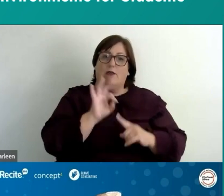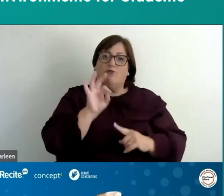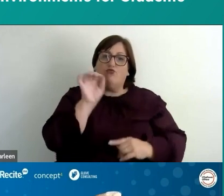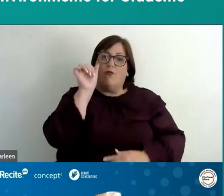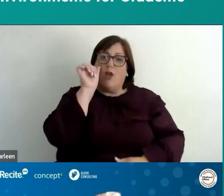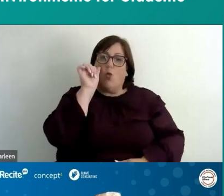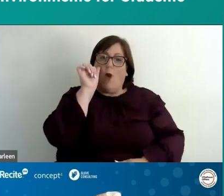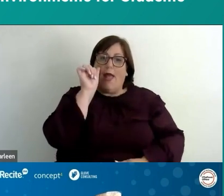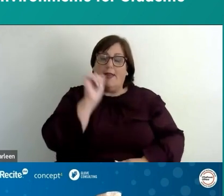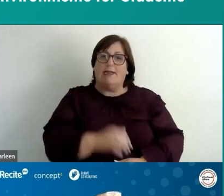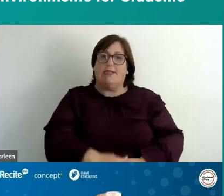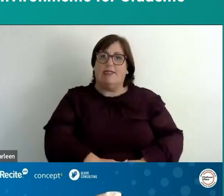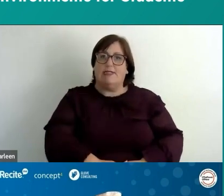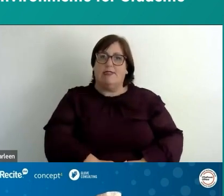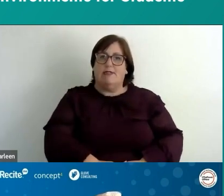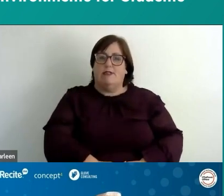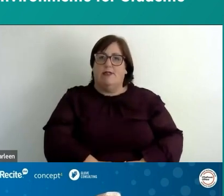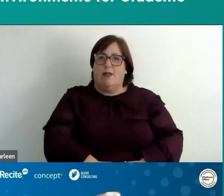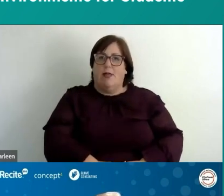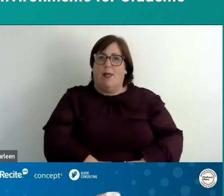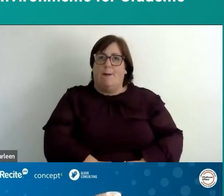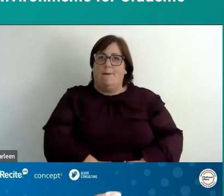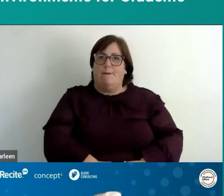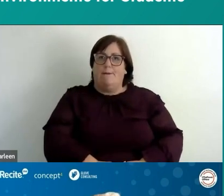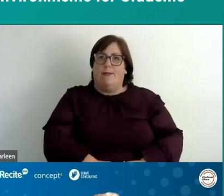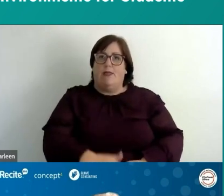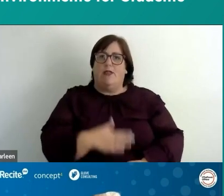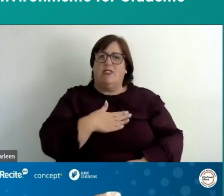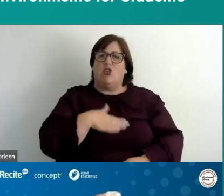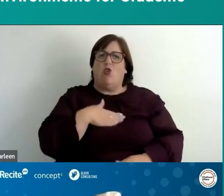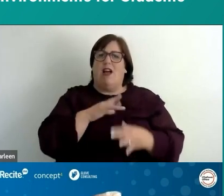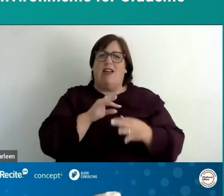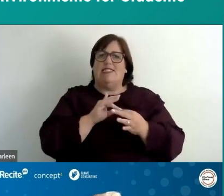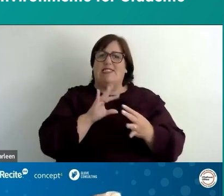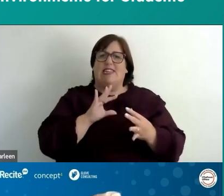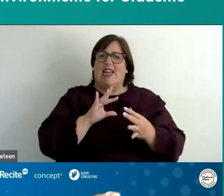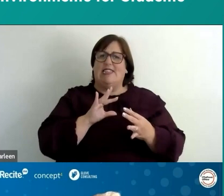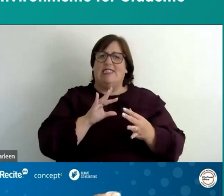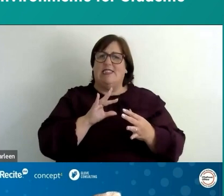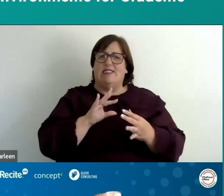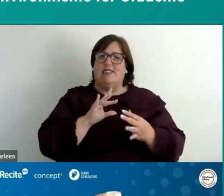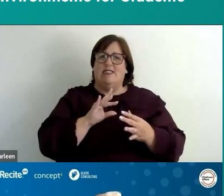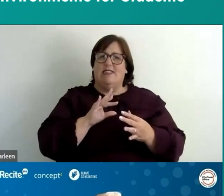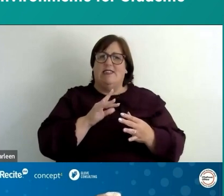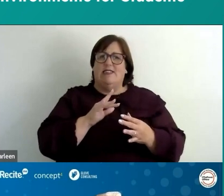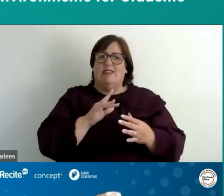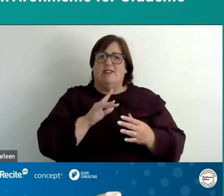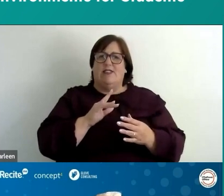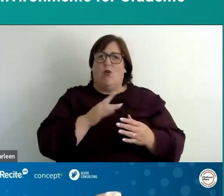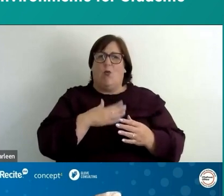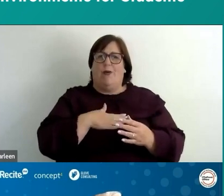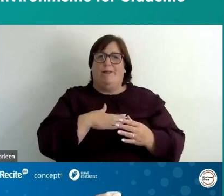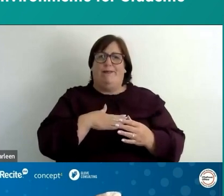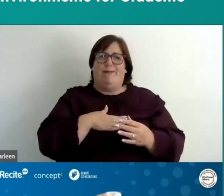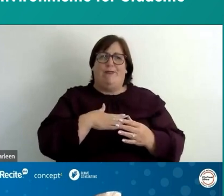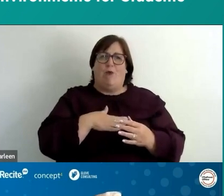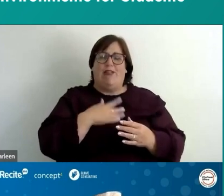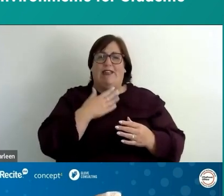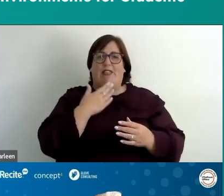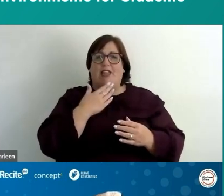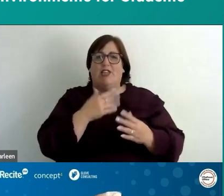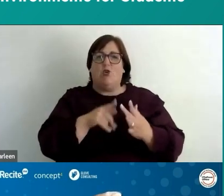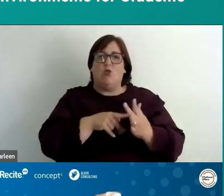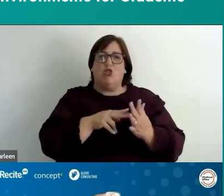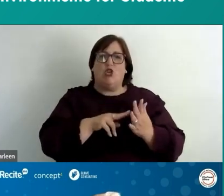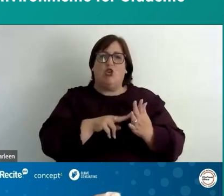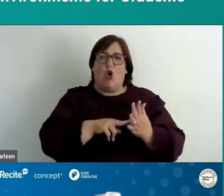Yeah, sorry if I could just, Michael, I'd lost connection there for a second. So thanks to John for picking that one up. But not